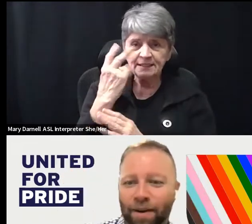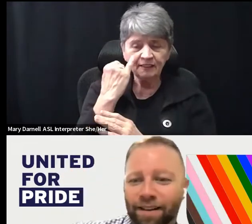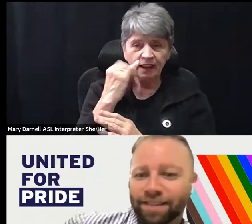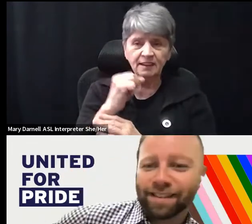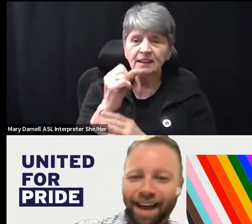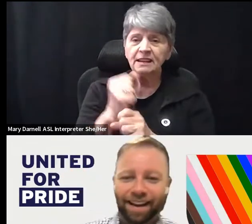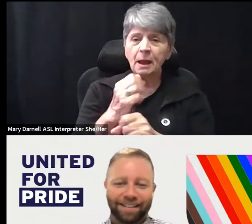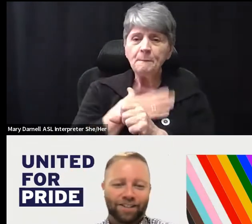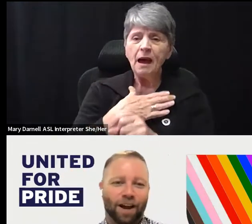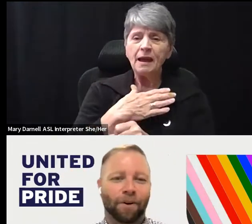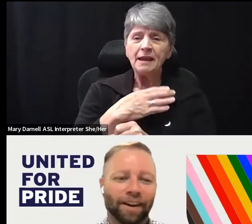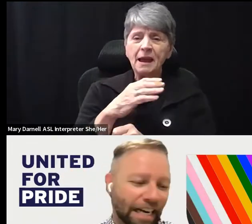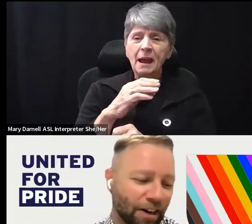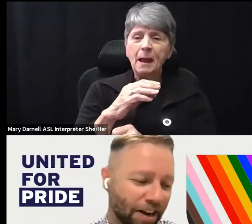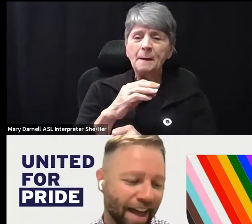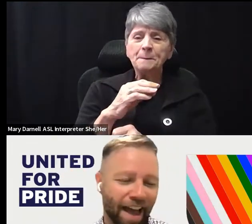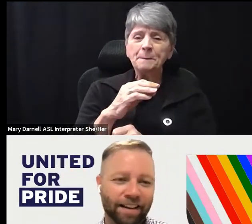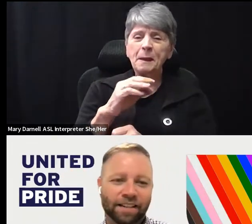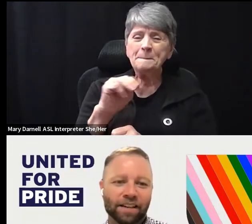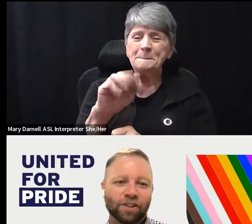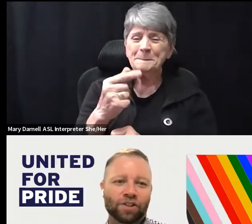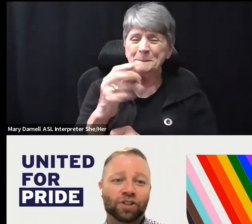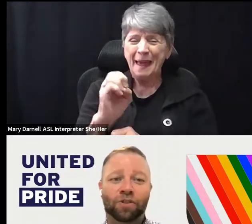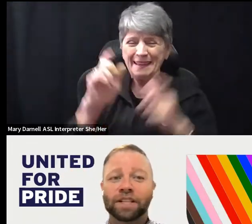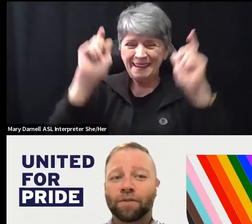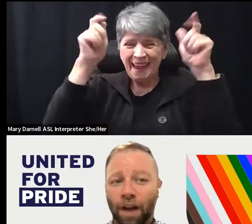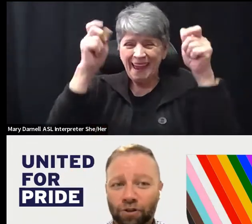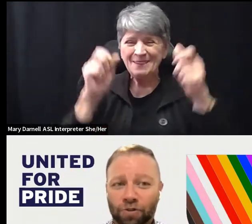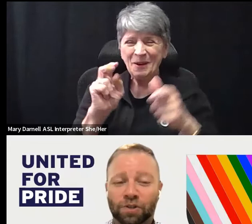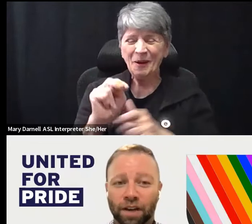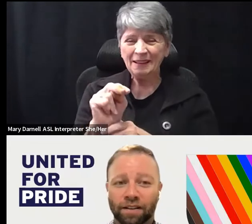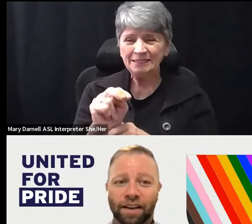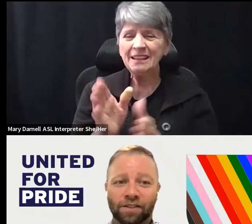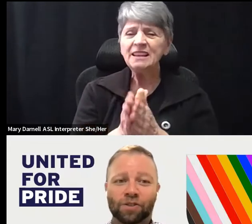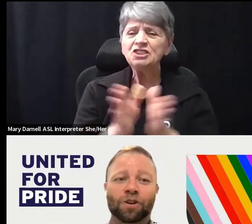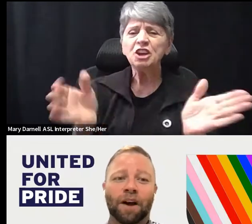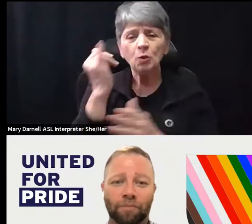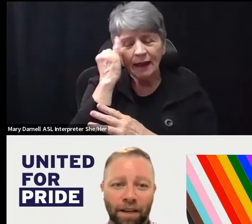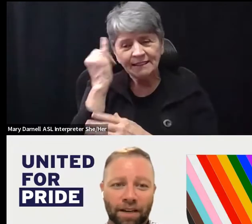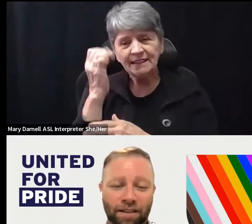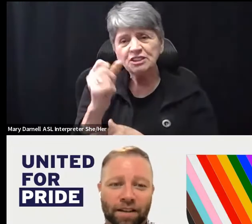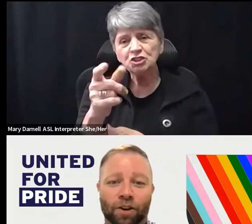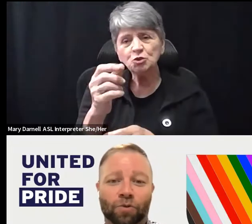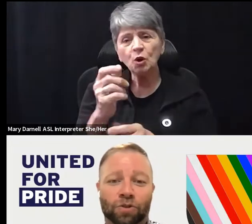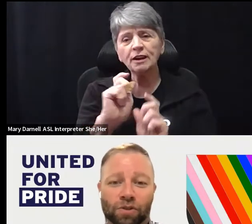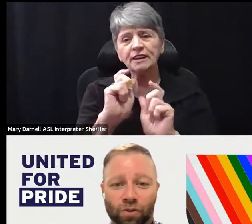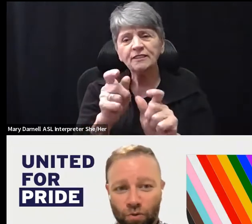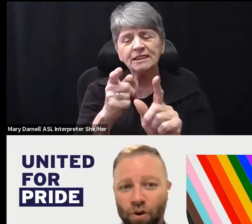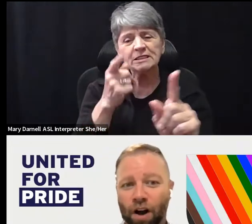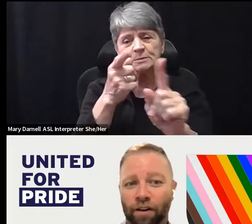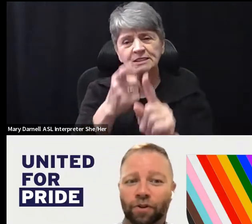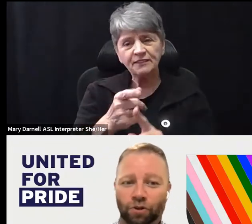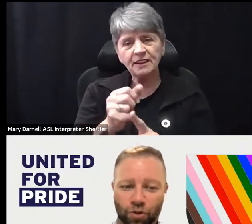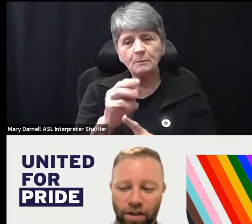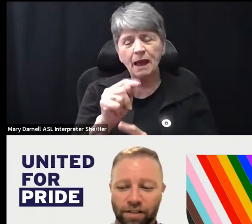Maggie and policy hat shop on here and say that the general idea of a voucher is you get a certain amount of money to then go to the